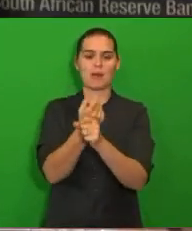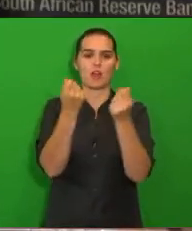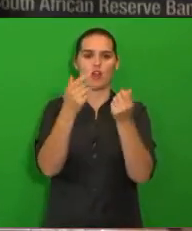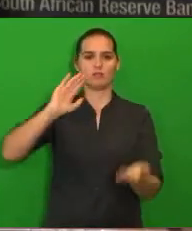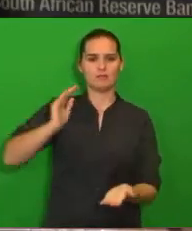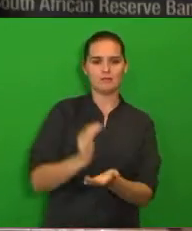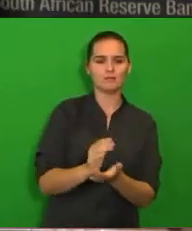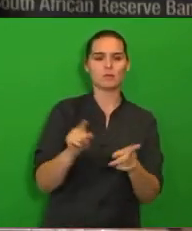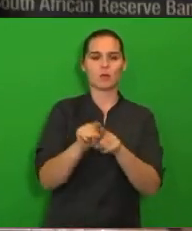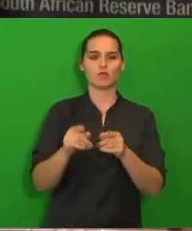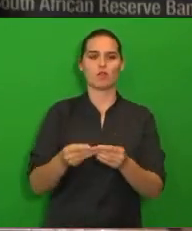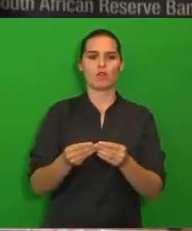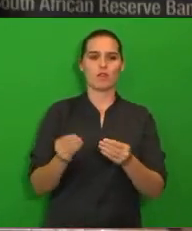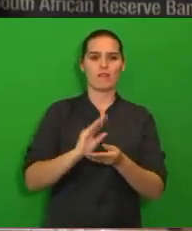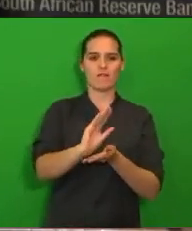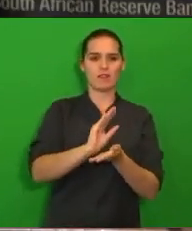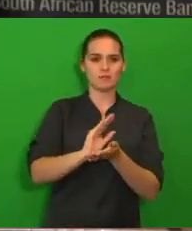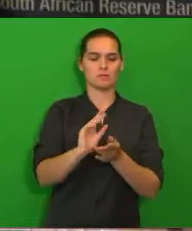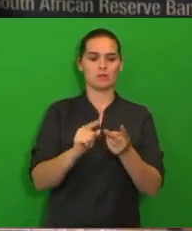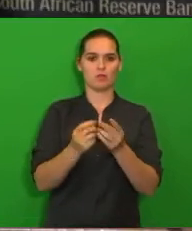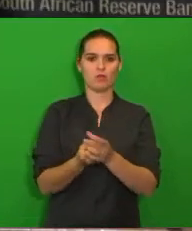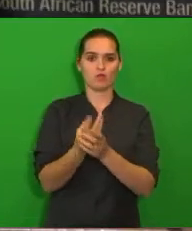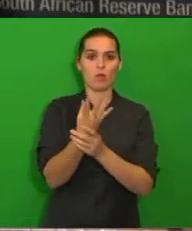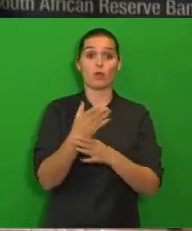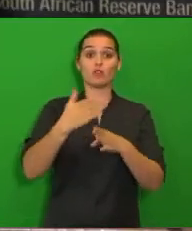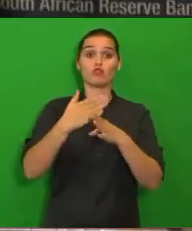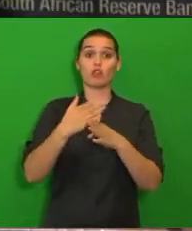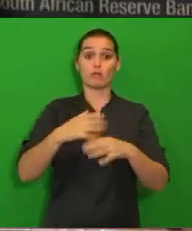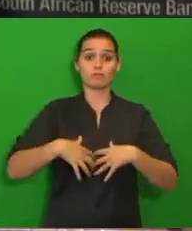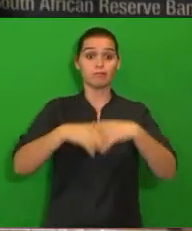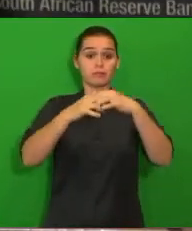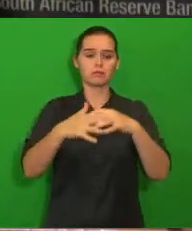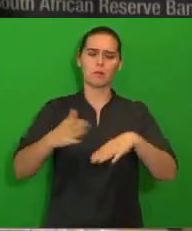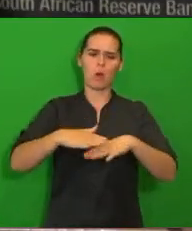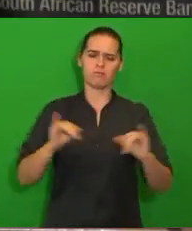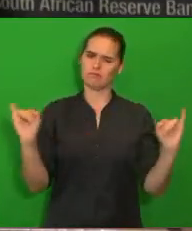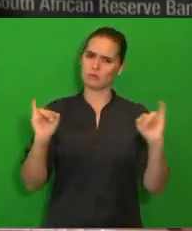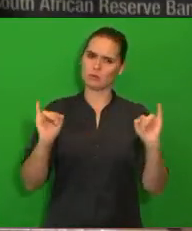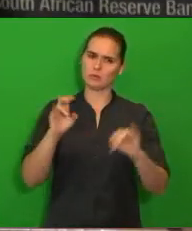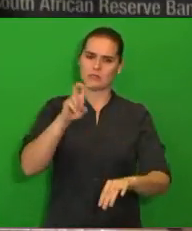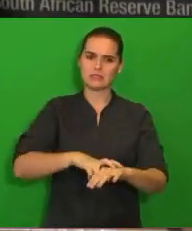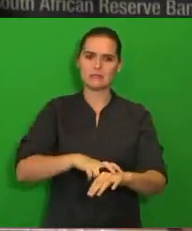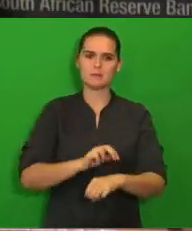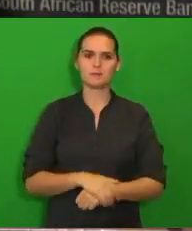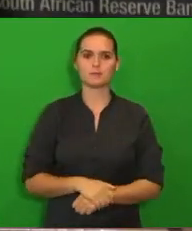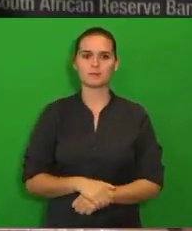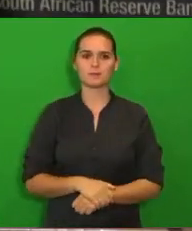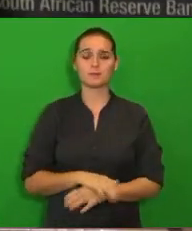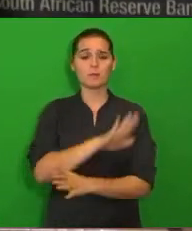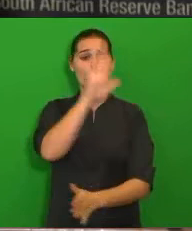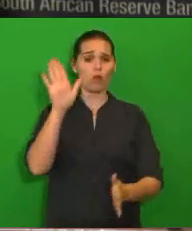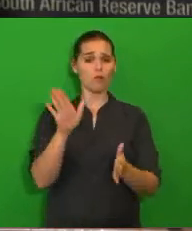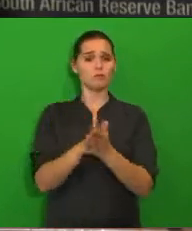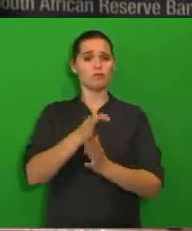investment, potential growth and job creation remains urgent. The overall risks to the